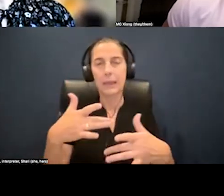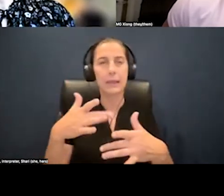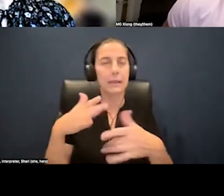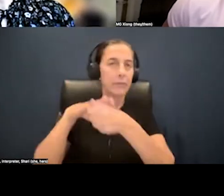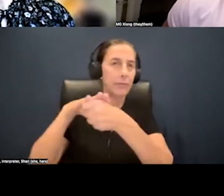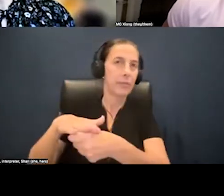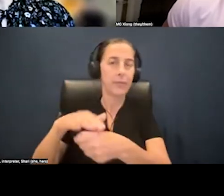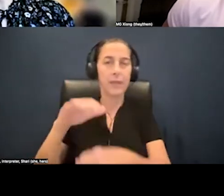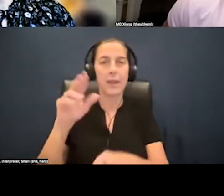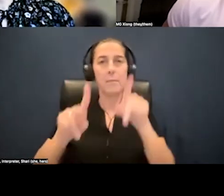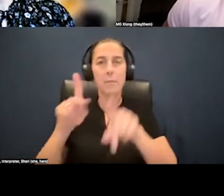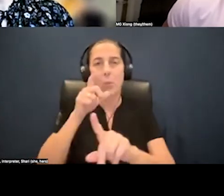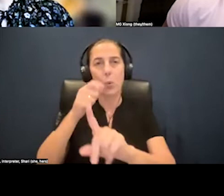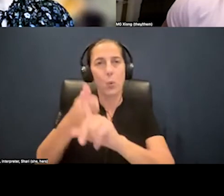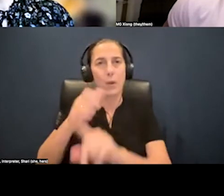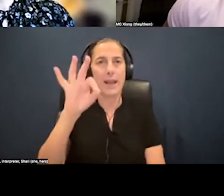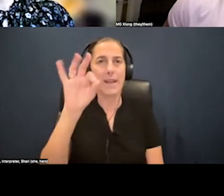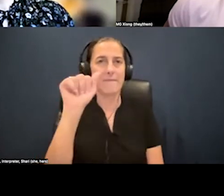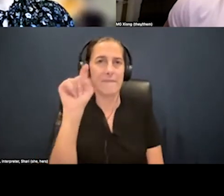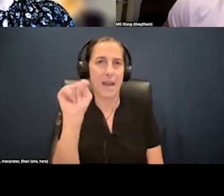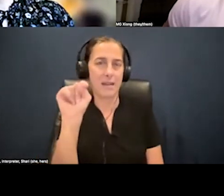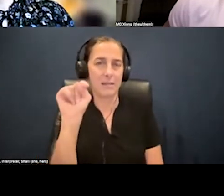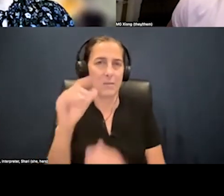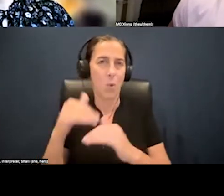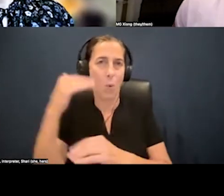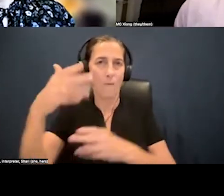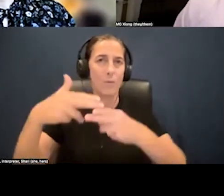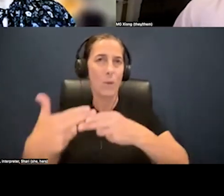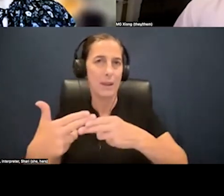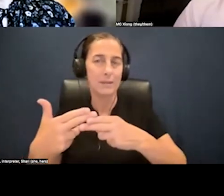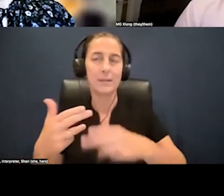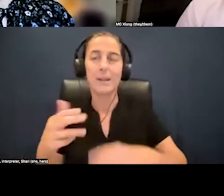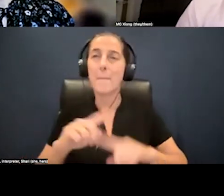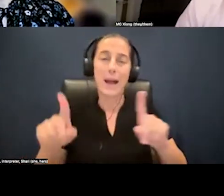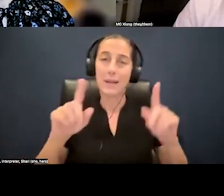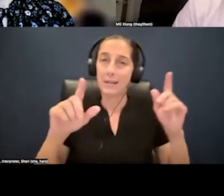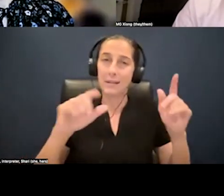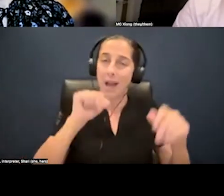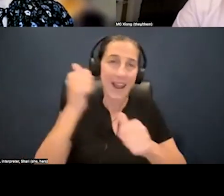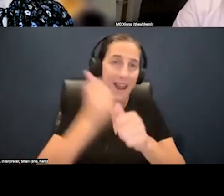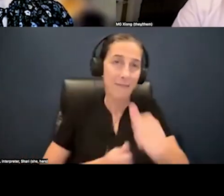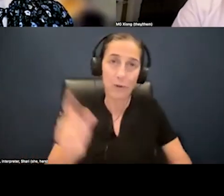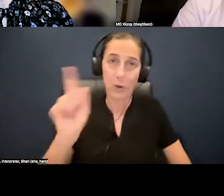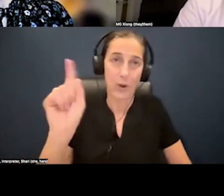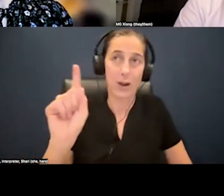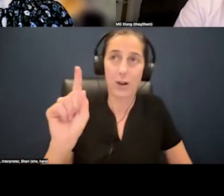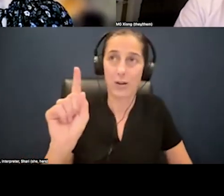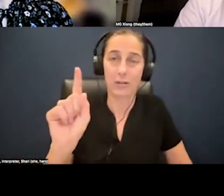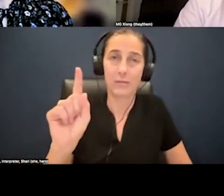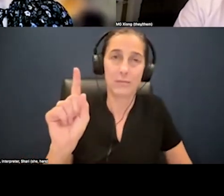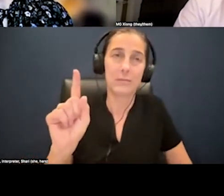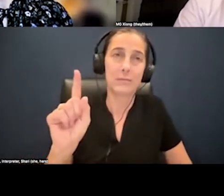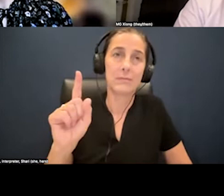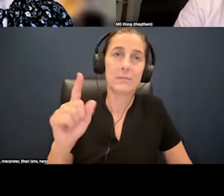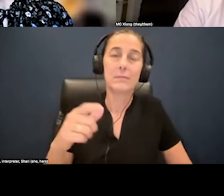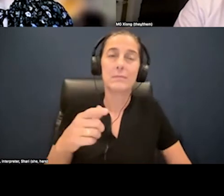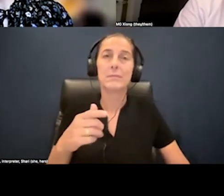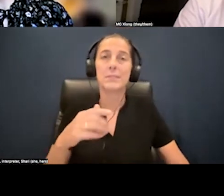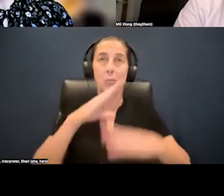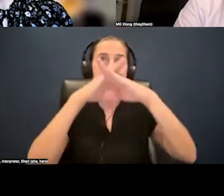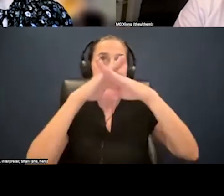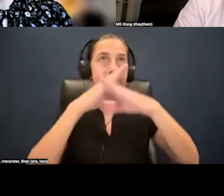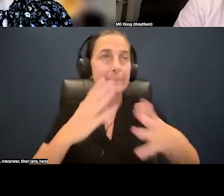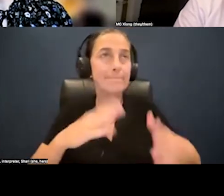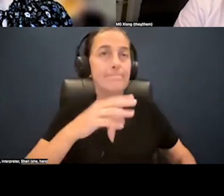But that is not everywhere. One that springs to mind because I know that they take a lot